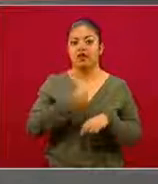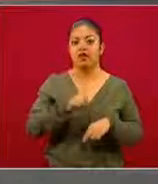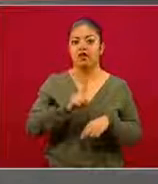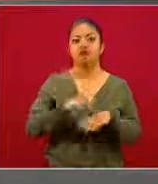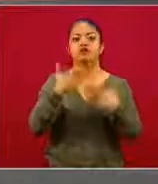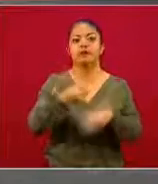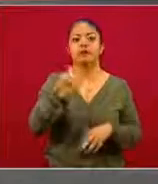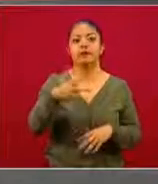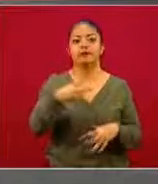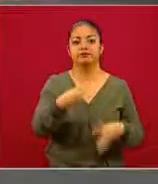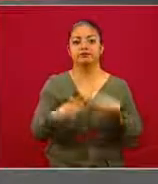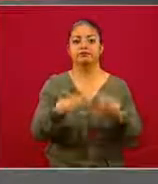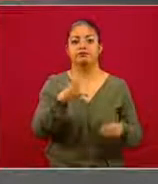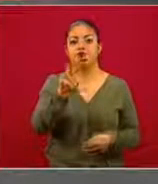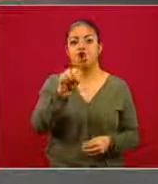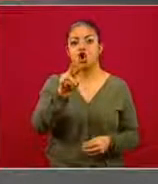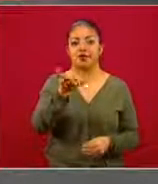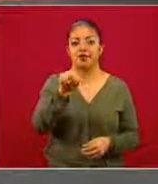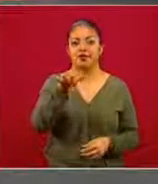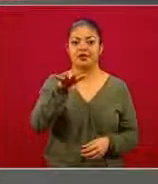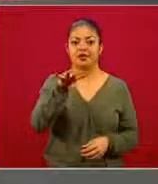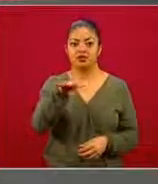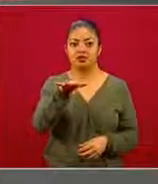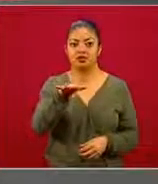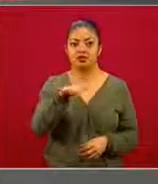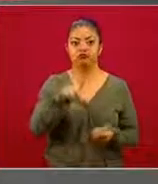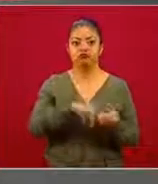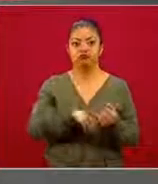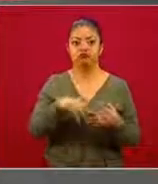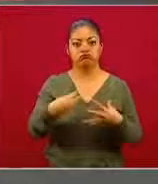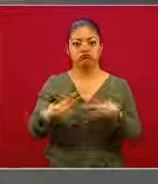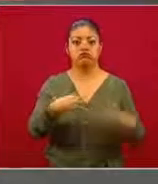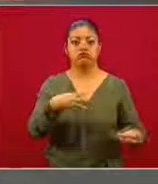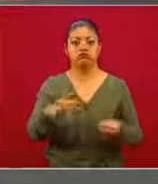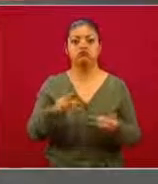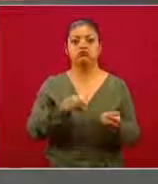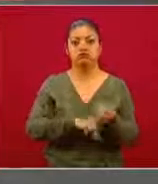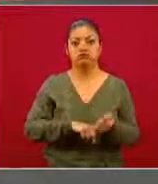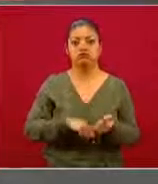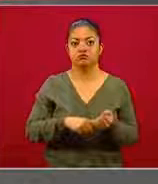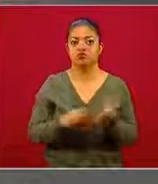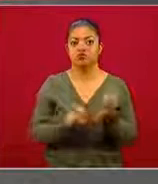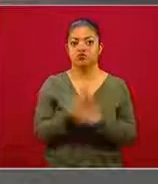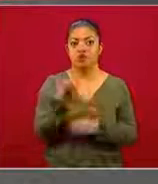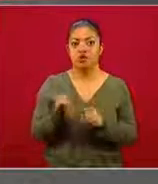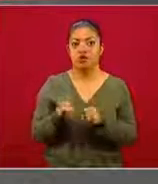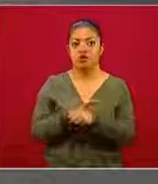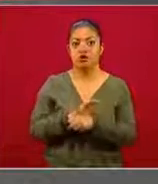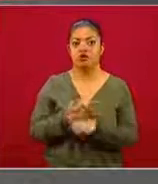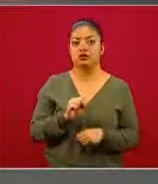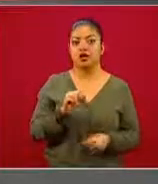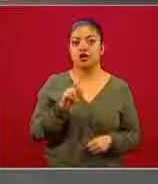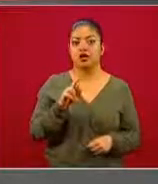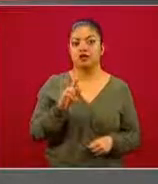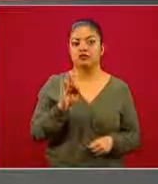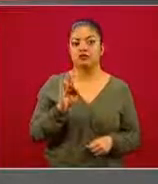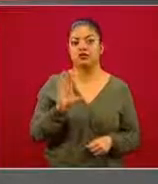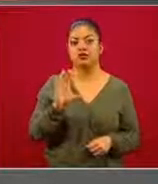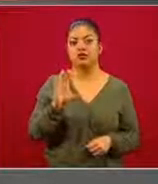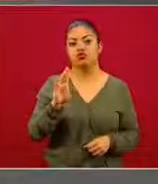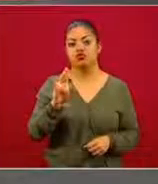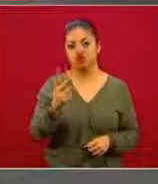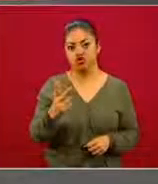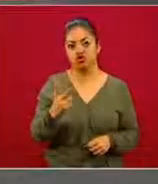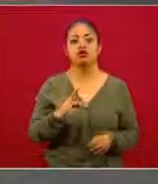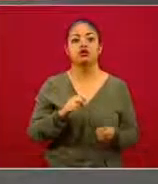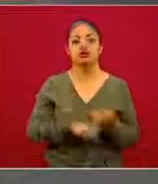la going to pandemia de start our daily press COVID-19, conference on the la epidemia COVID-19 pandemic, causada por the el nuevo epidemic coronavirus SARS-CoV-2. caused by Hoy novel vamos a